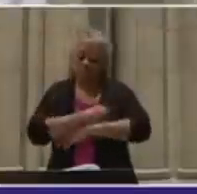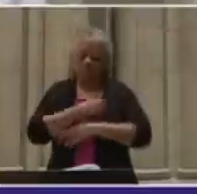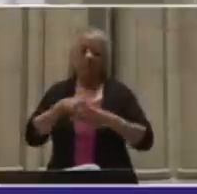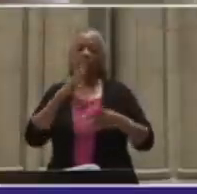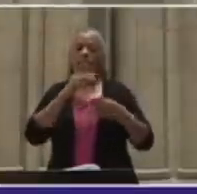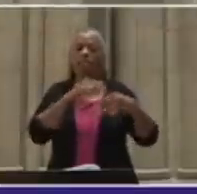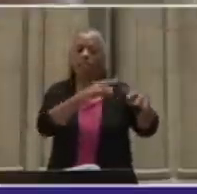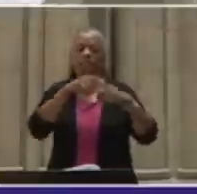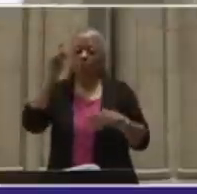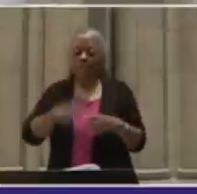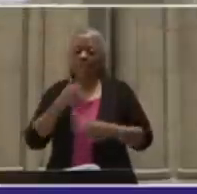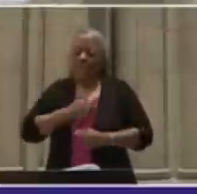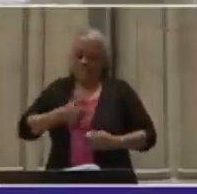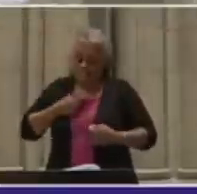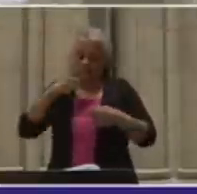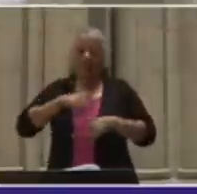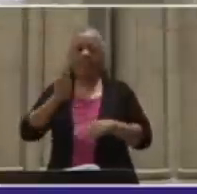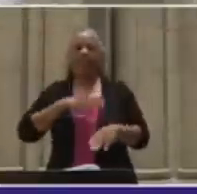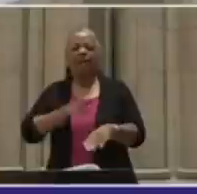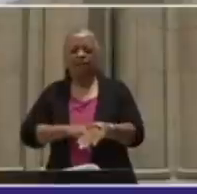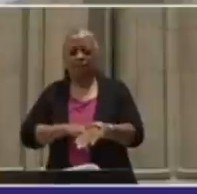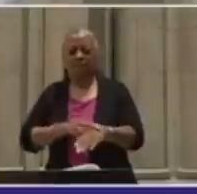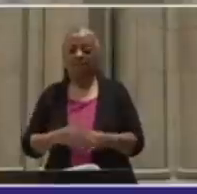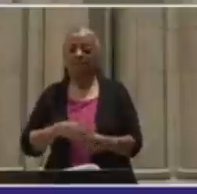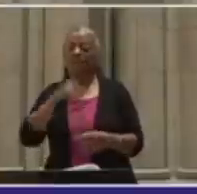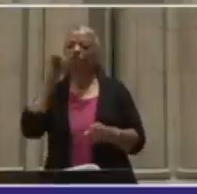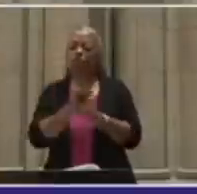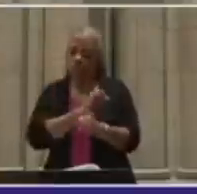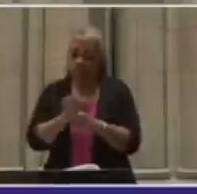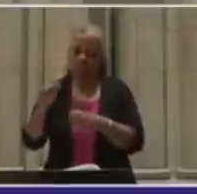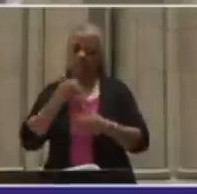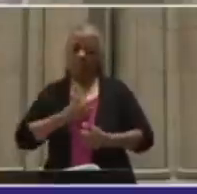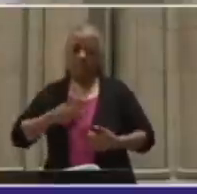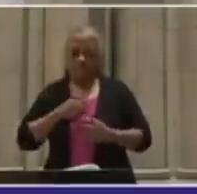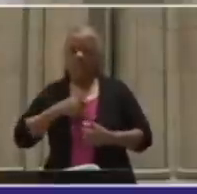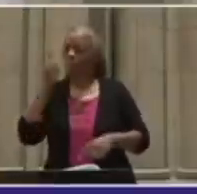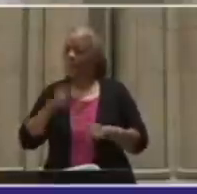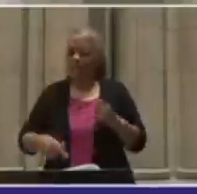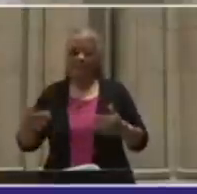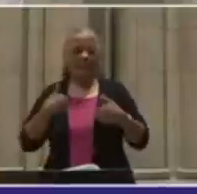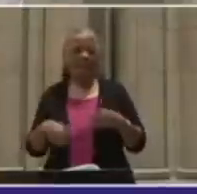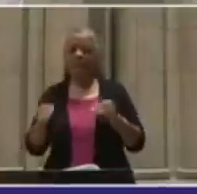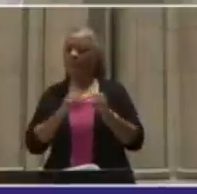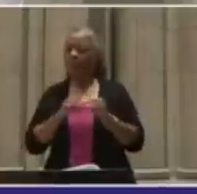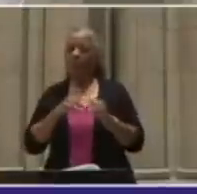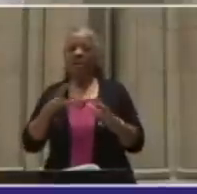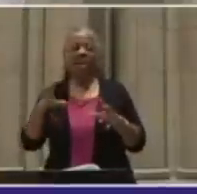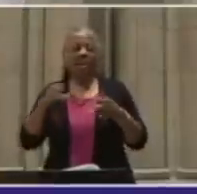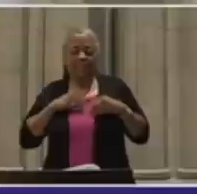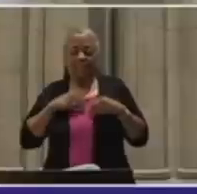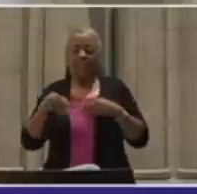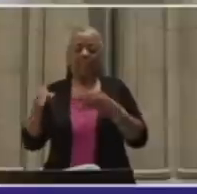the mall. We need lamenting in this nation. Real lamenting. It says we can't have it anymore.